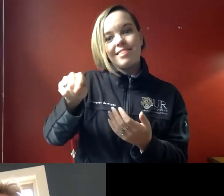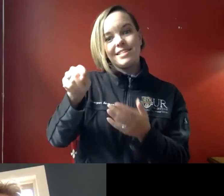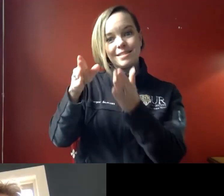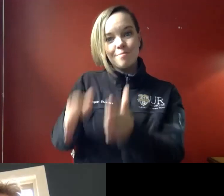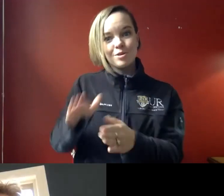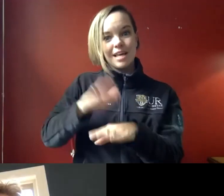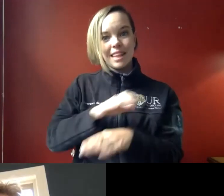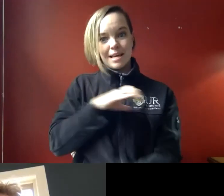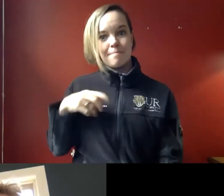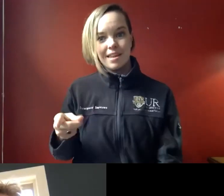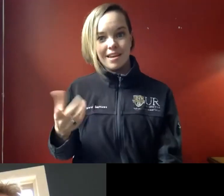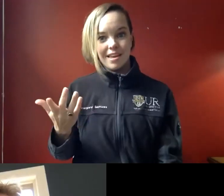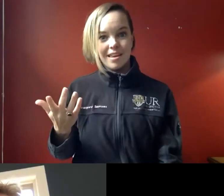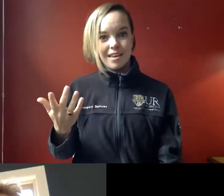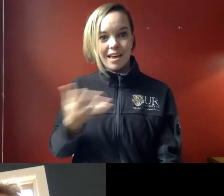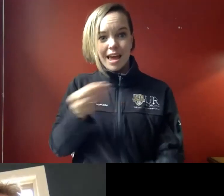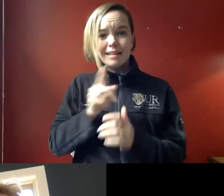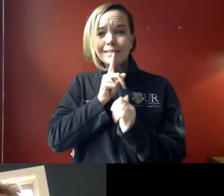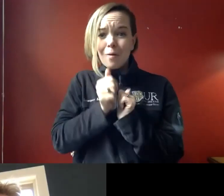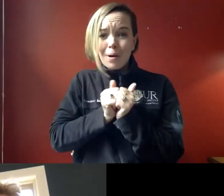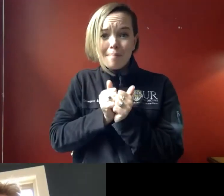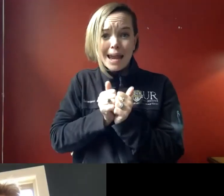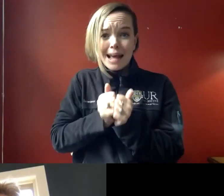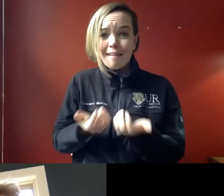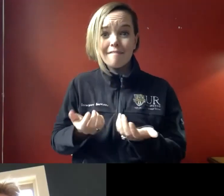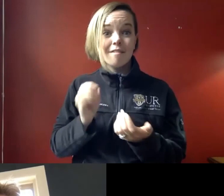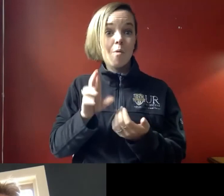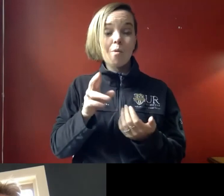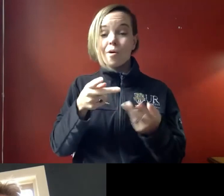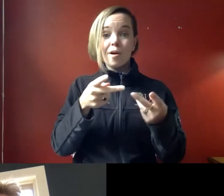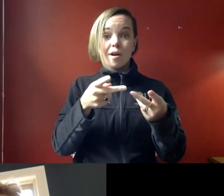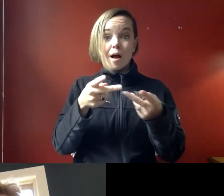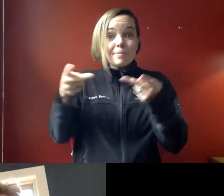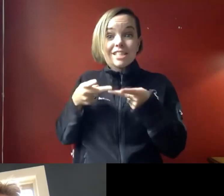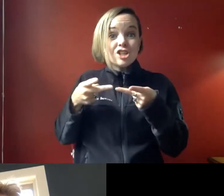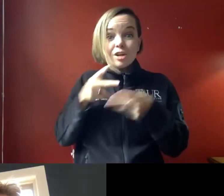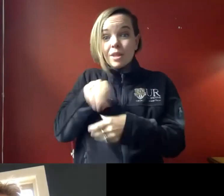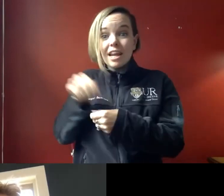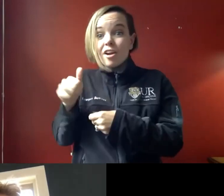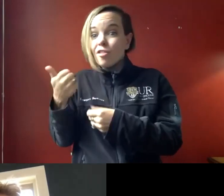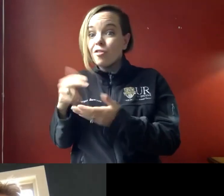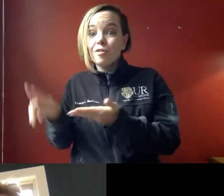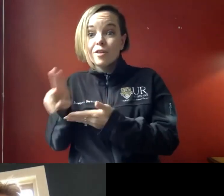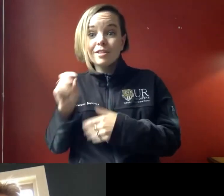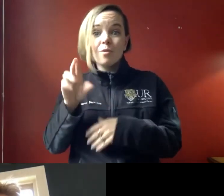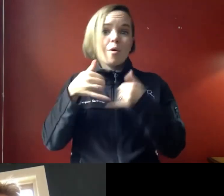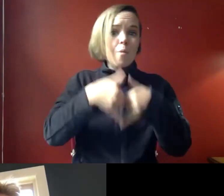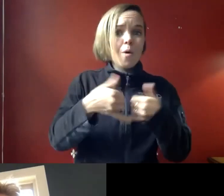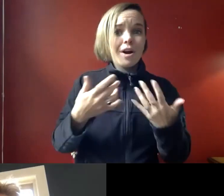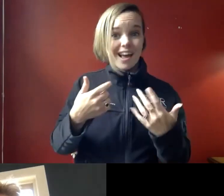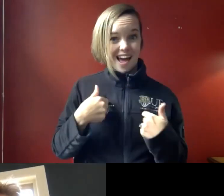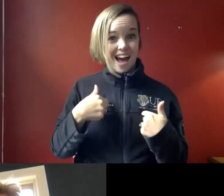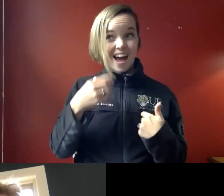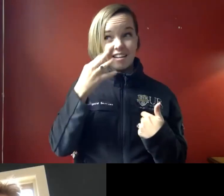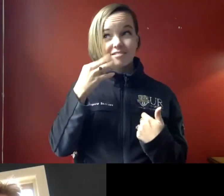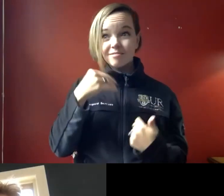and it's so competitive, and, or, you know, position at another university or an award. And I mean, I've been on those